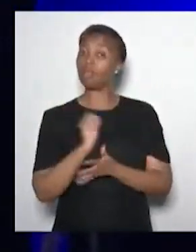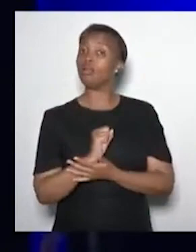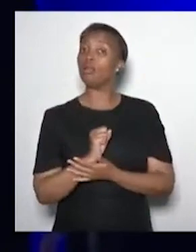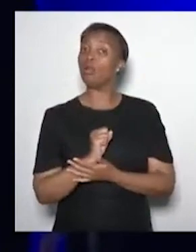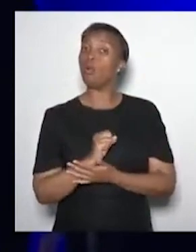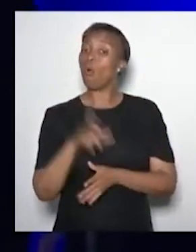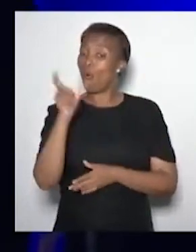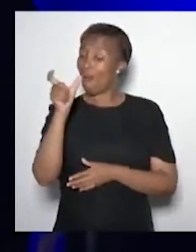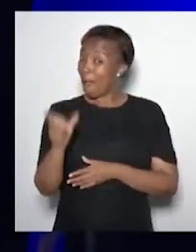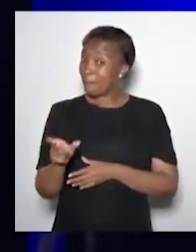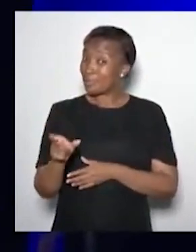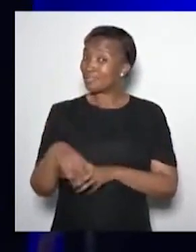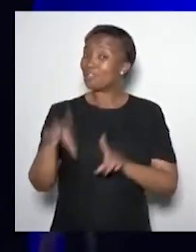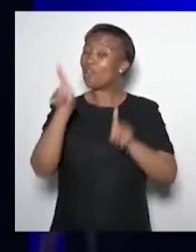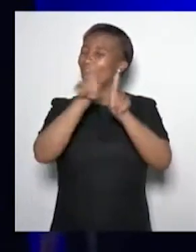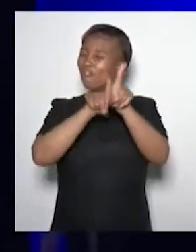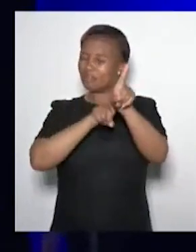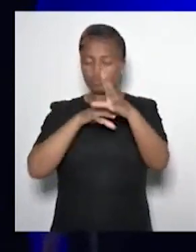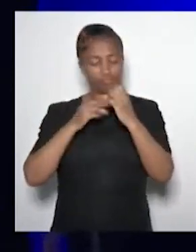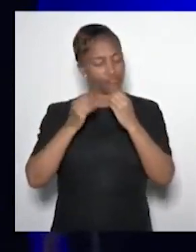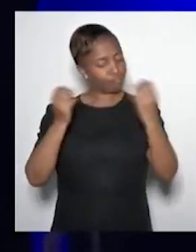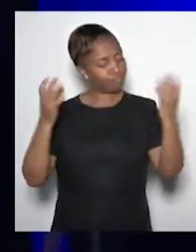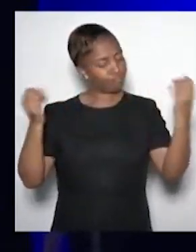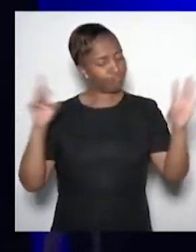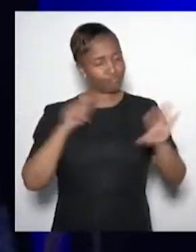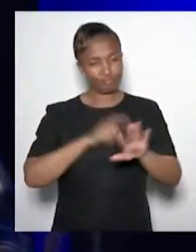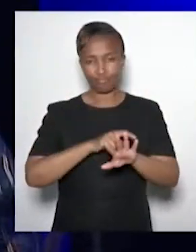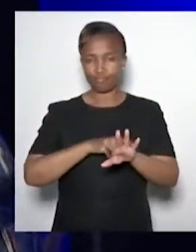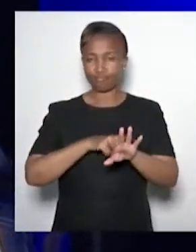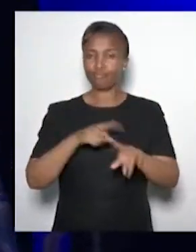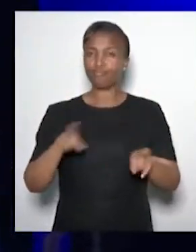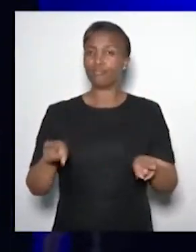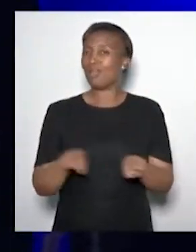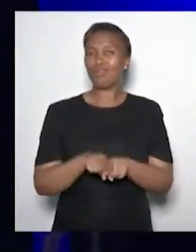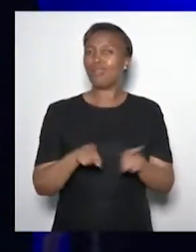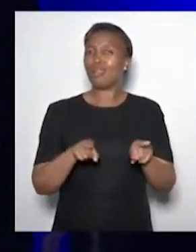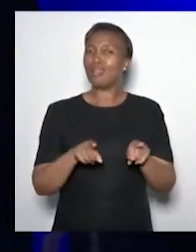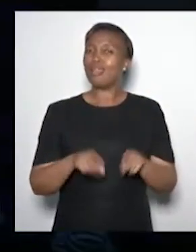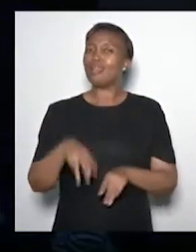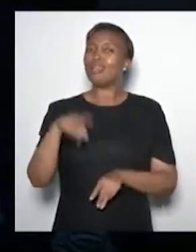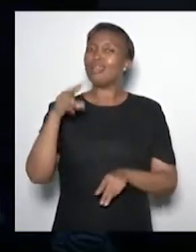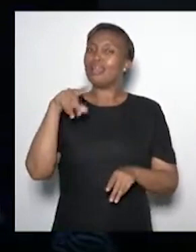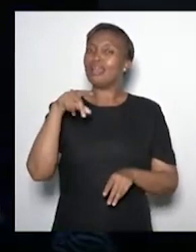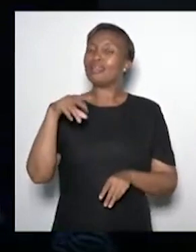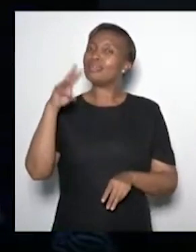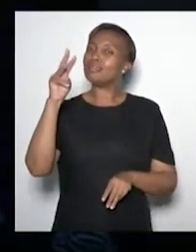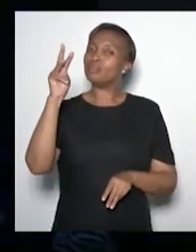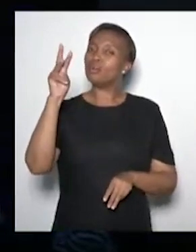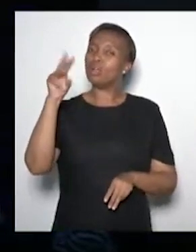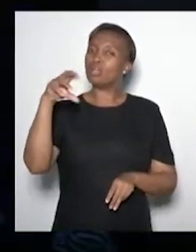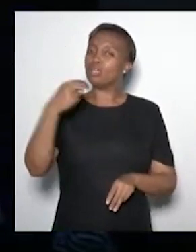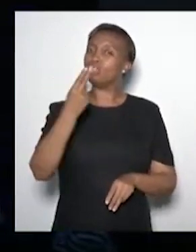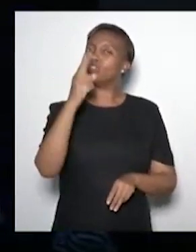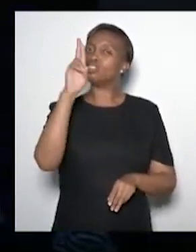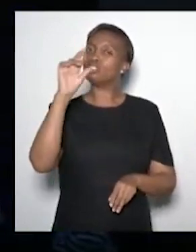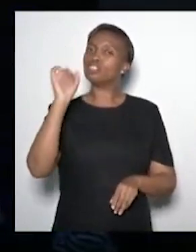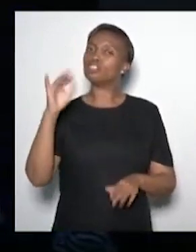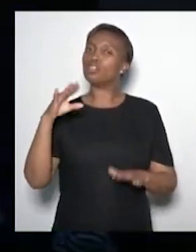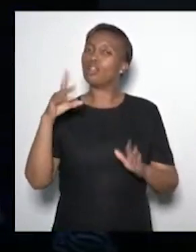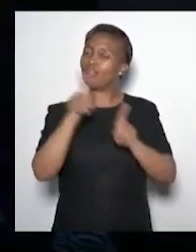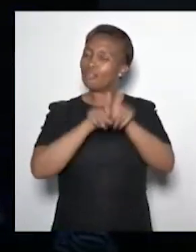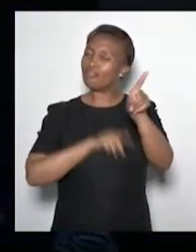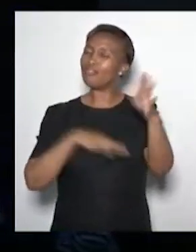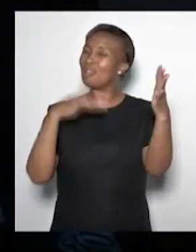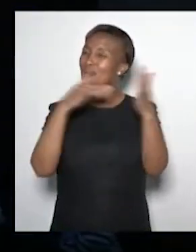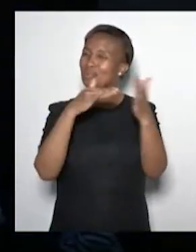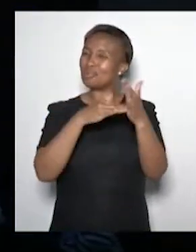where a person who failed many a times, like St. Winston Churchill, failing his matric, you can pass